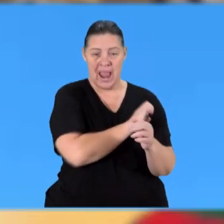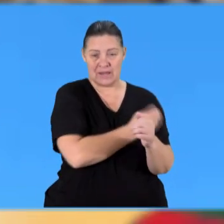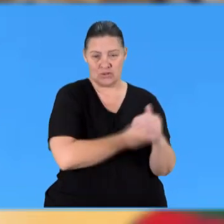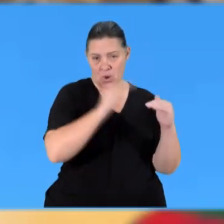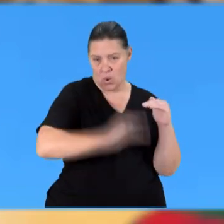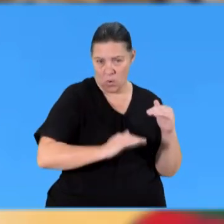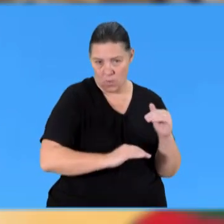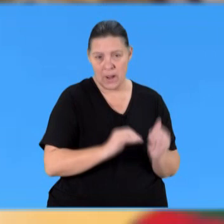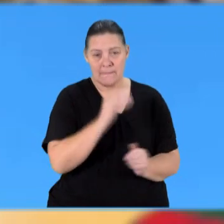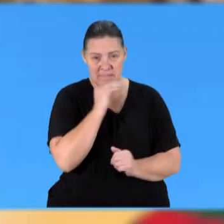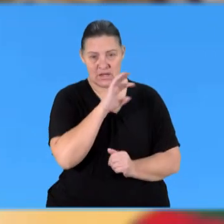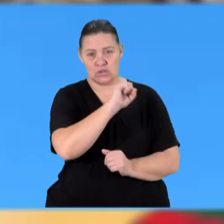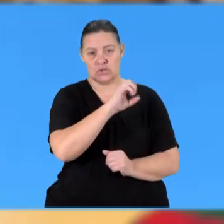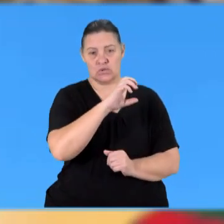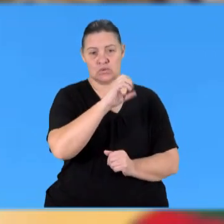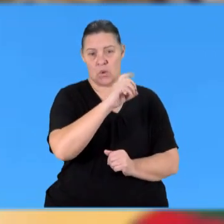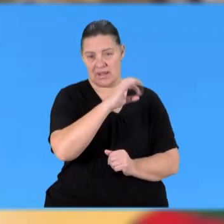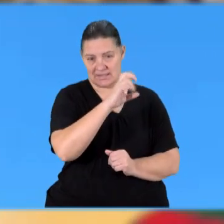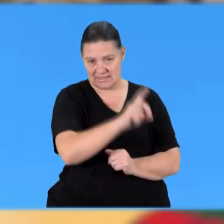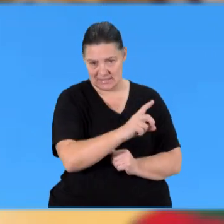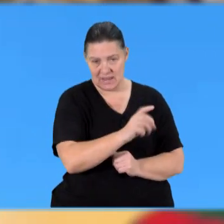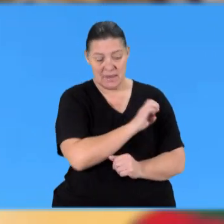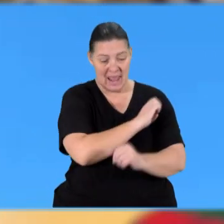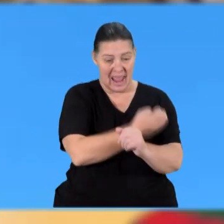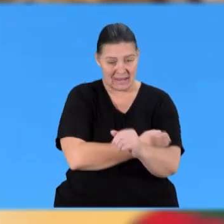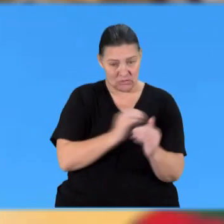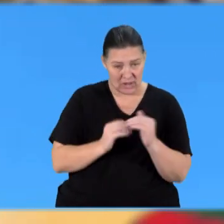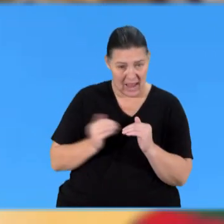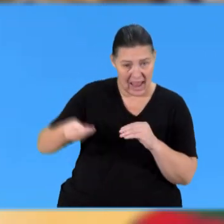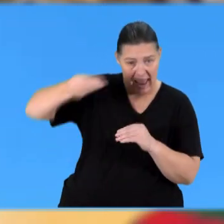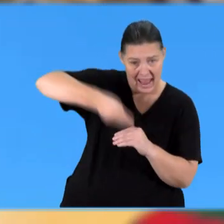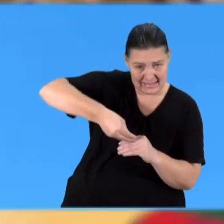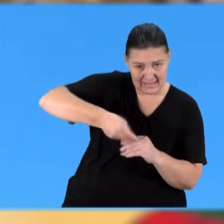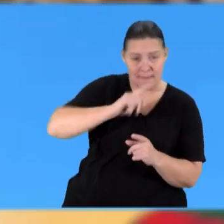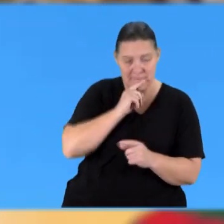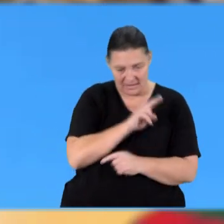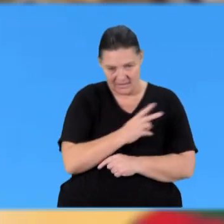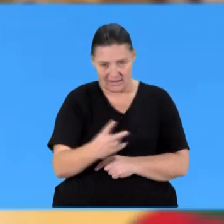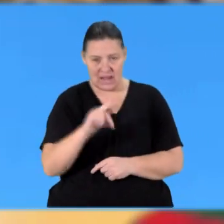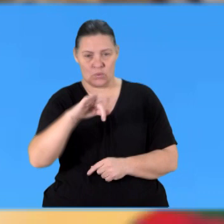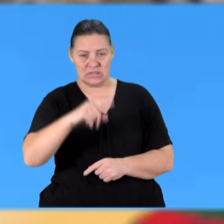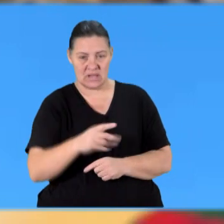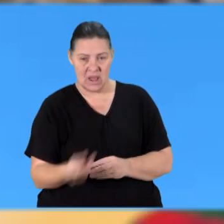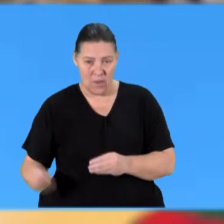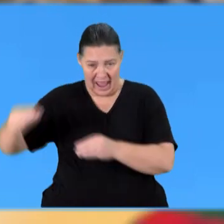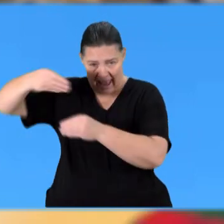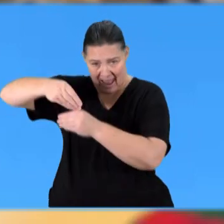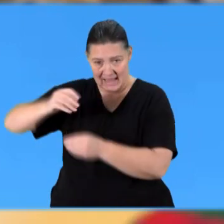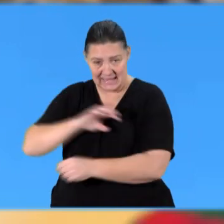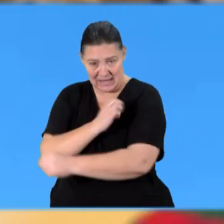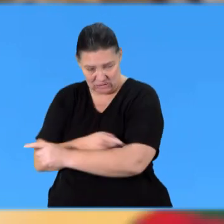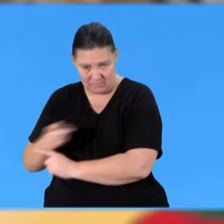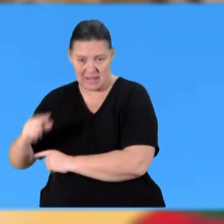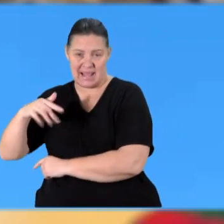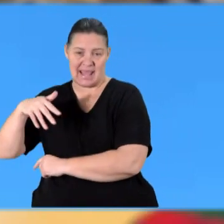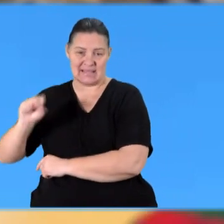very low, that substance is going to be a solid. Once we increase the energy, it is going to be a liquid, also going to be